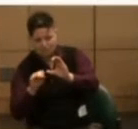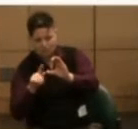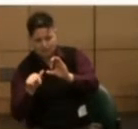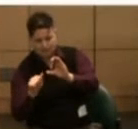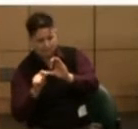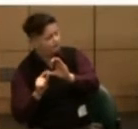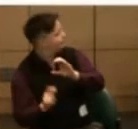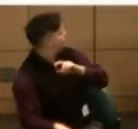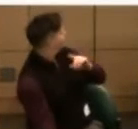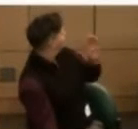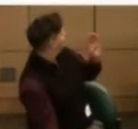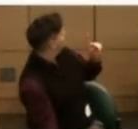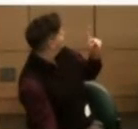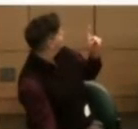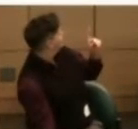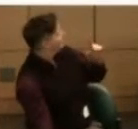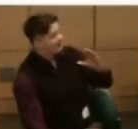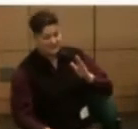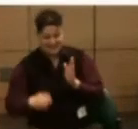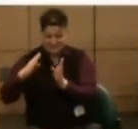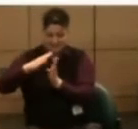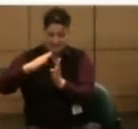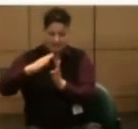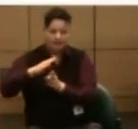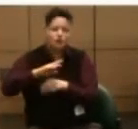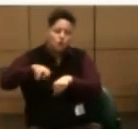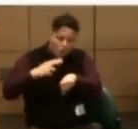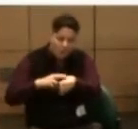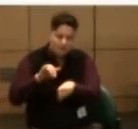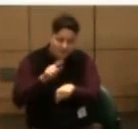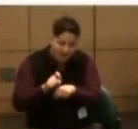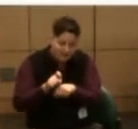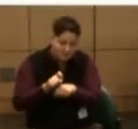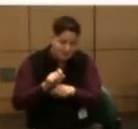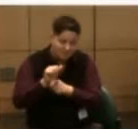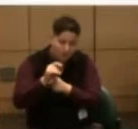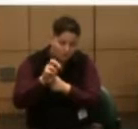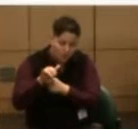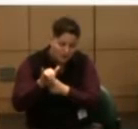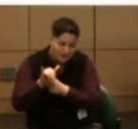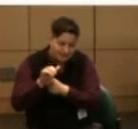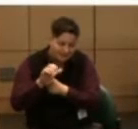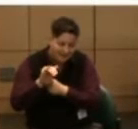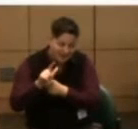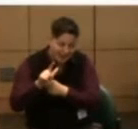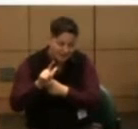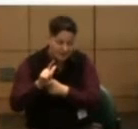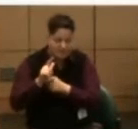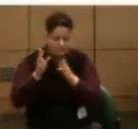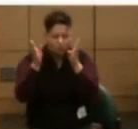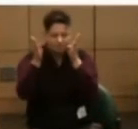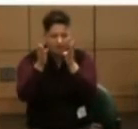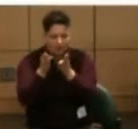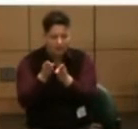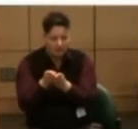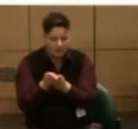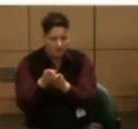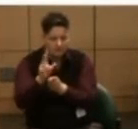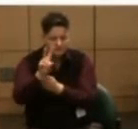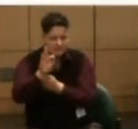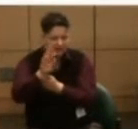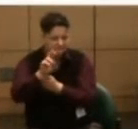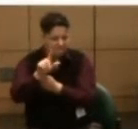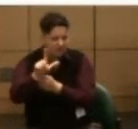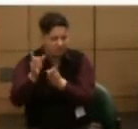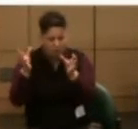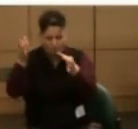this is the normal size of the internal auditory canal right here. And this one, you can see that it's more funnel-shaped. It seems to narrow. And this is